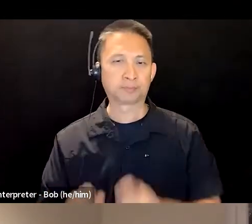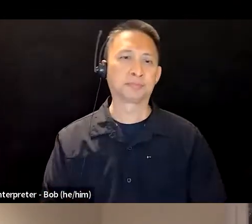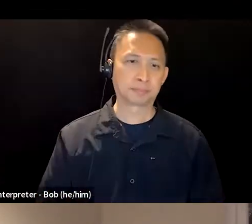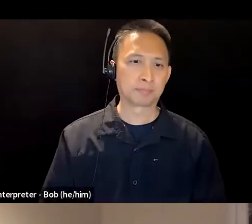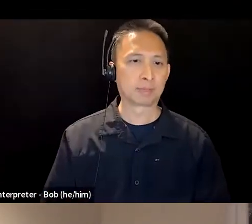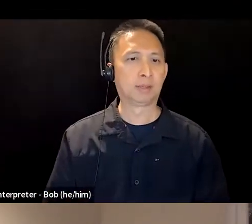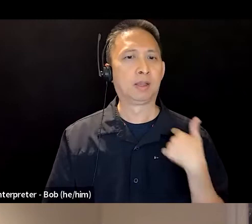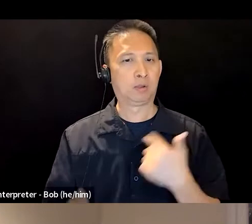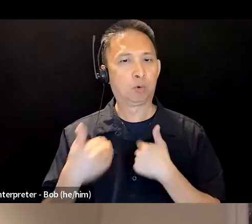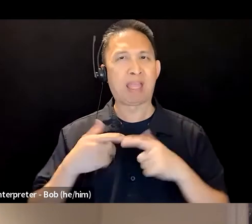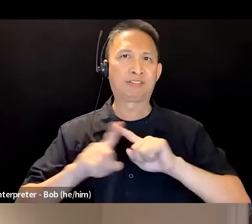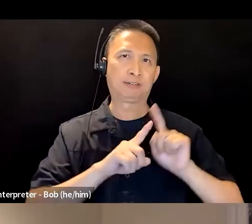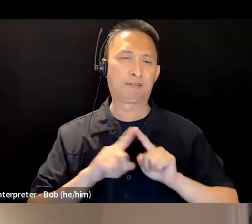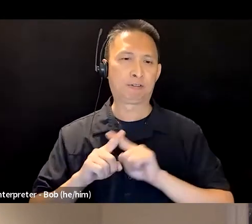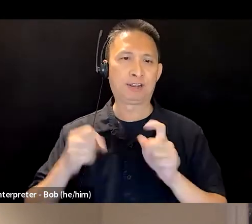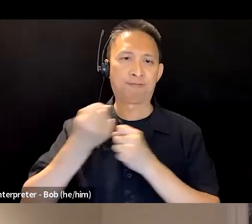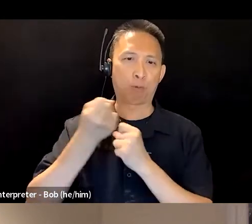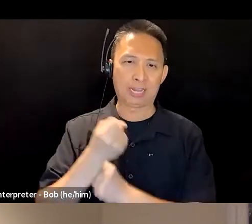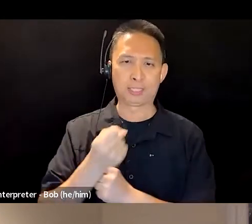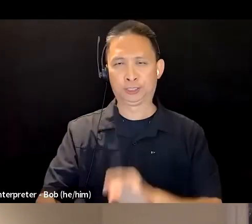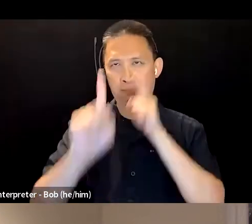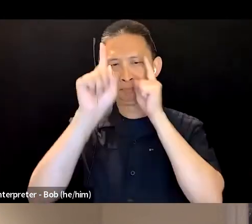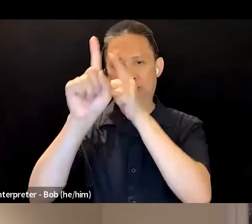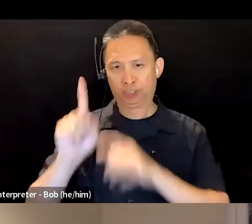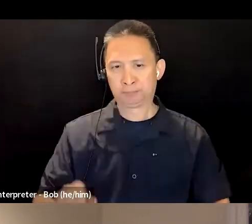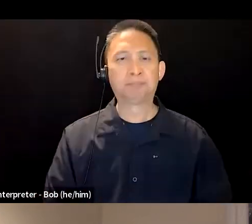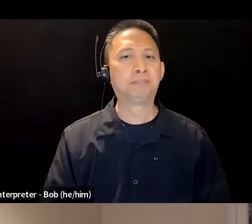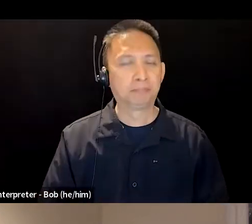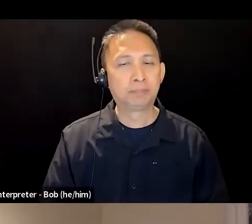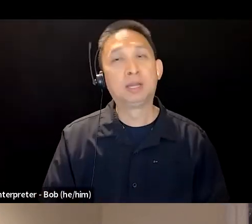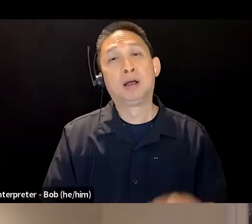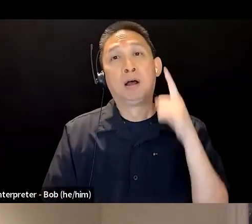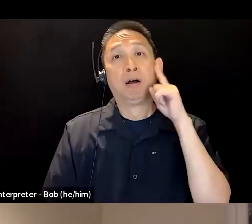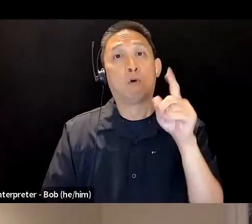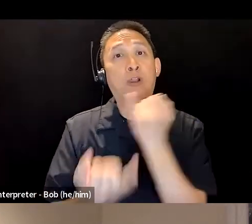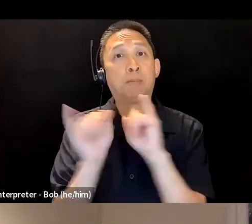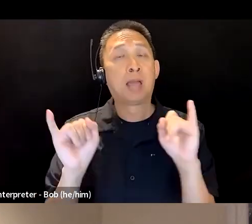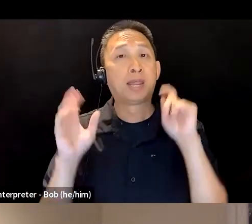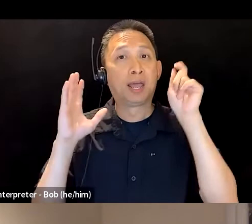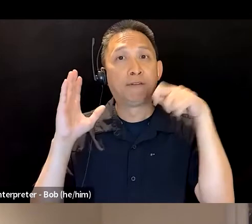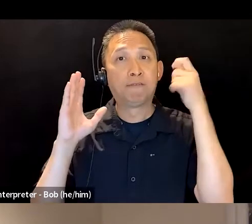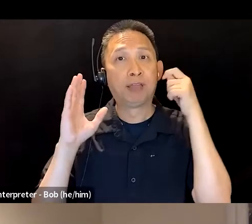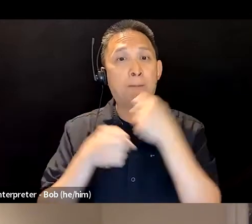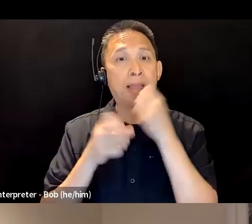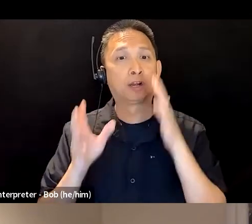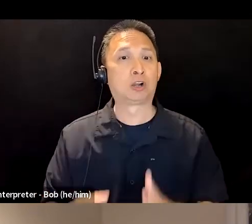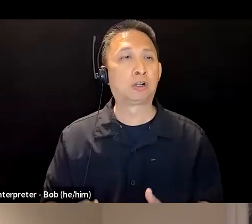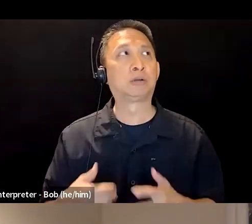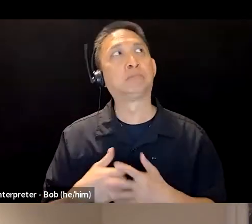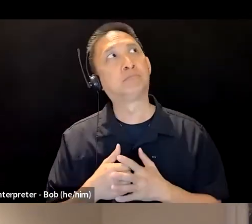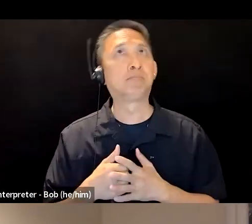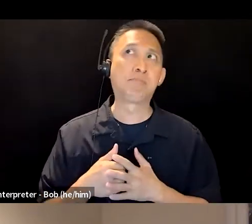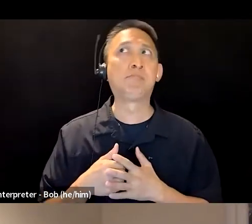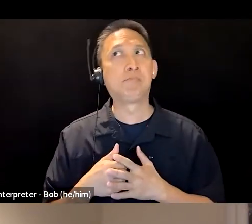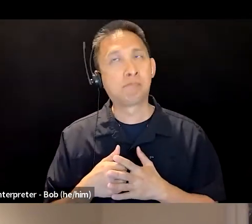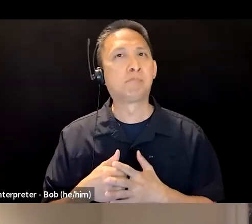and it has very, very high journalistic standards. So for us as independent filmmakers, I think we all aspire to, you know, a lot